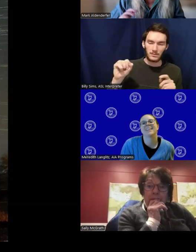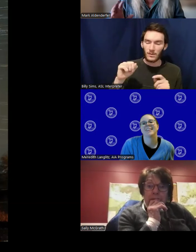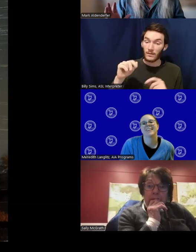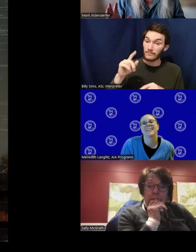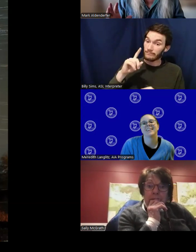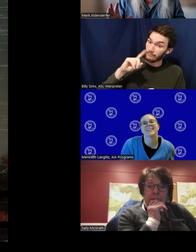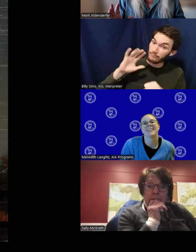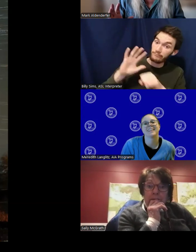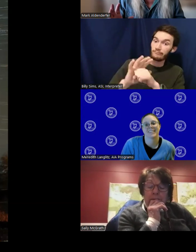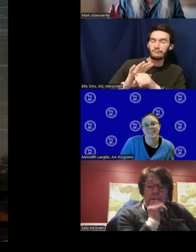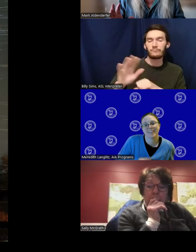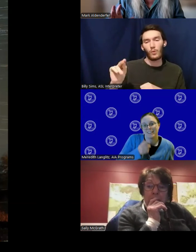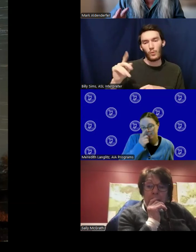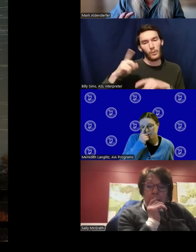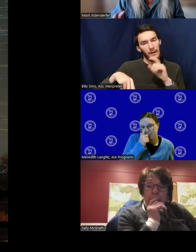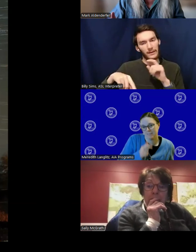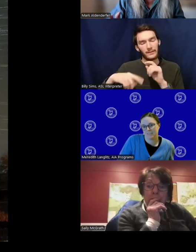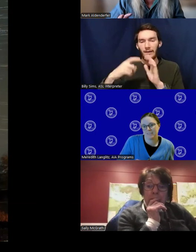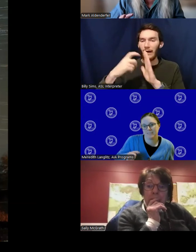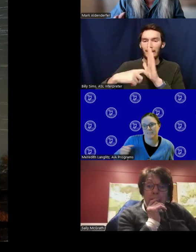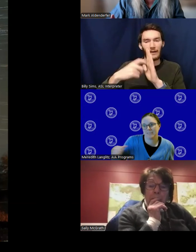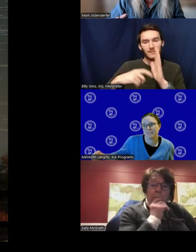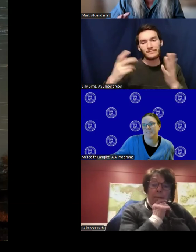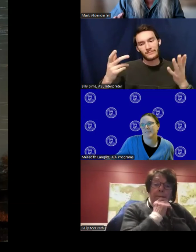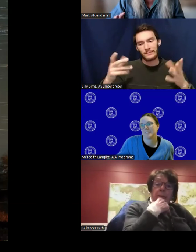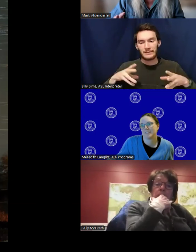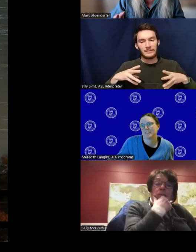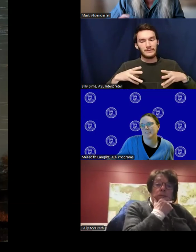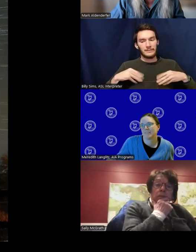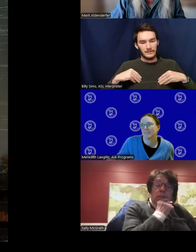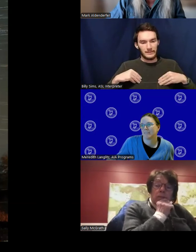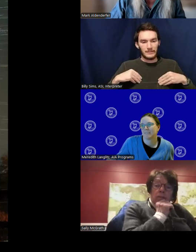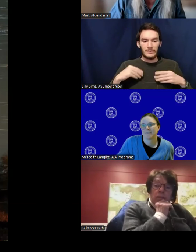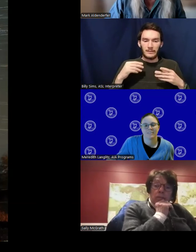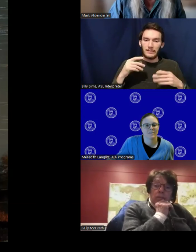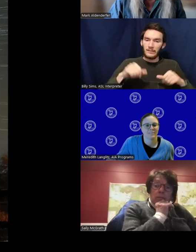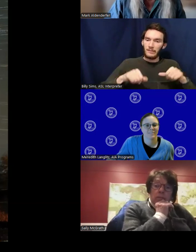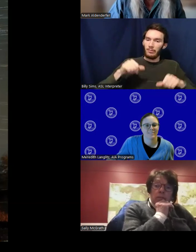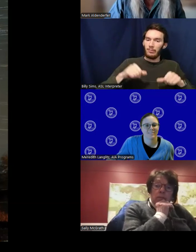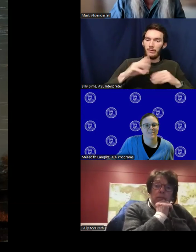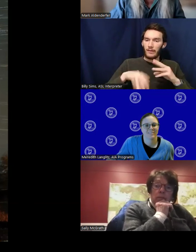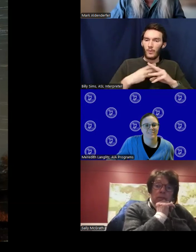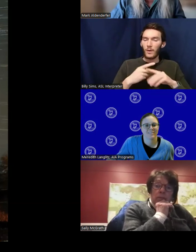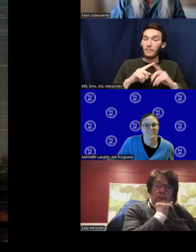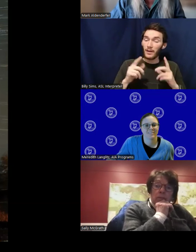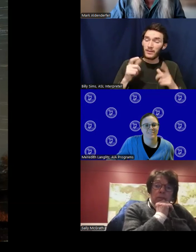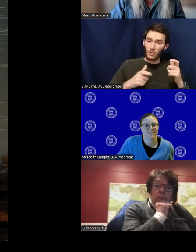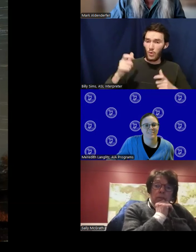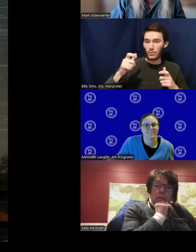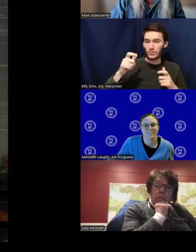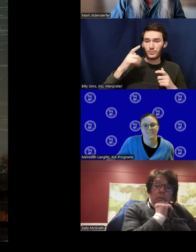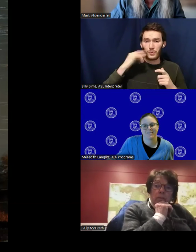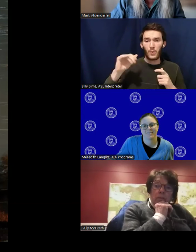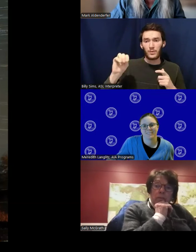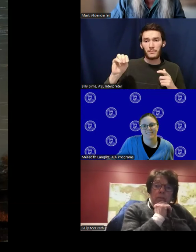Just like I said earlier in archaeology, we have to live with a little bit of uncertainty in our world. But there are very large gold mines that are